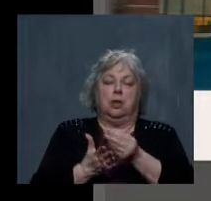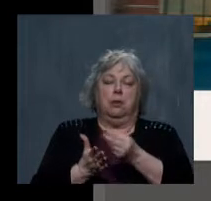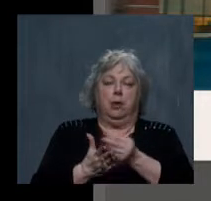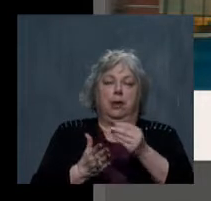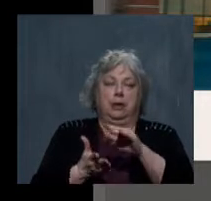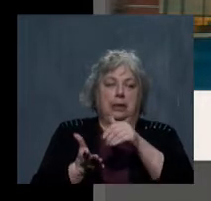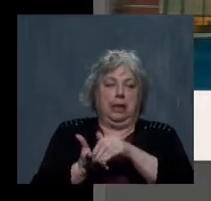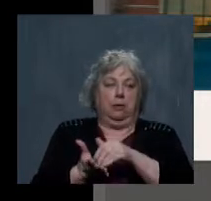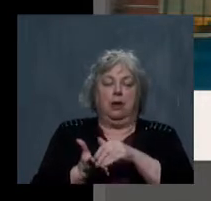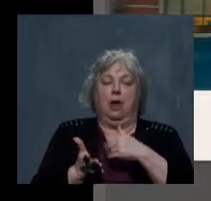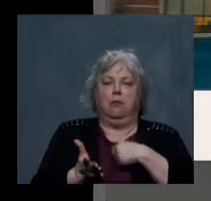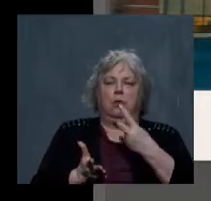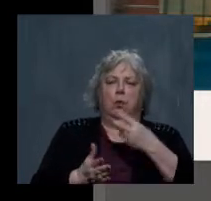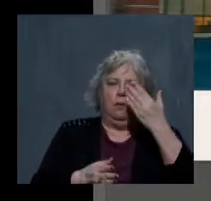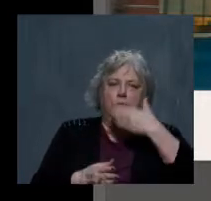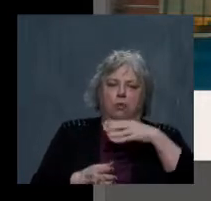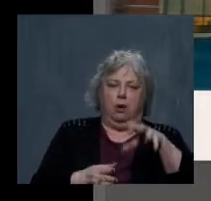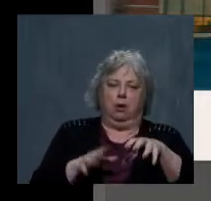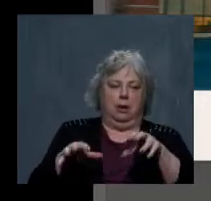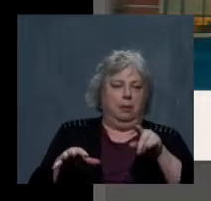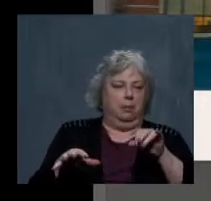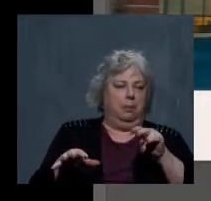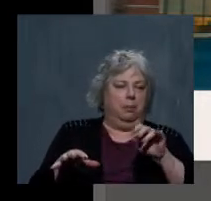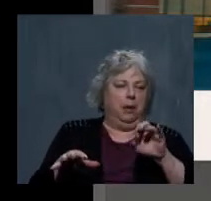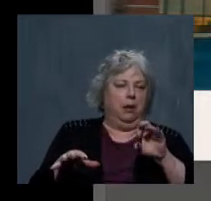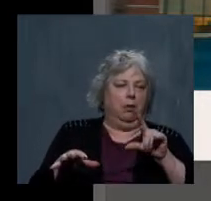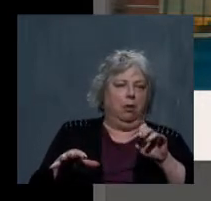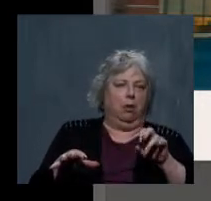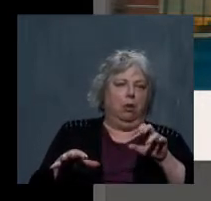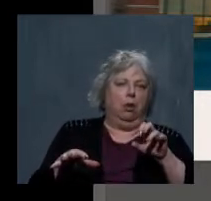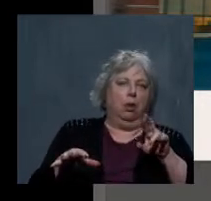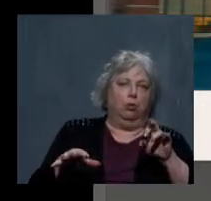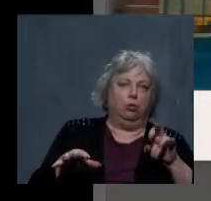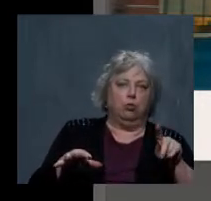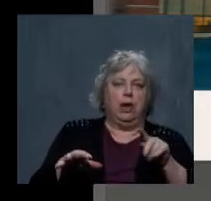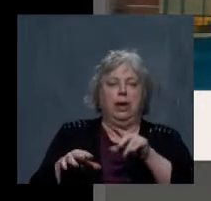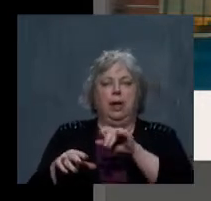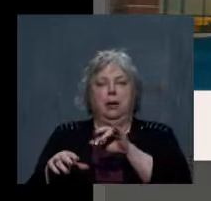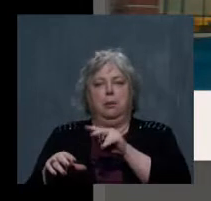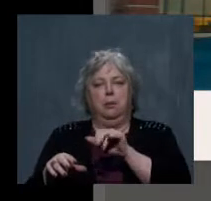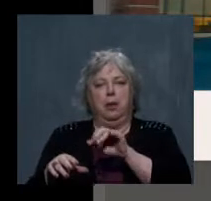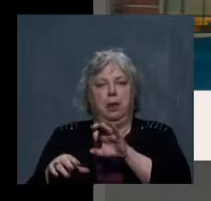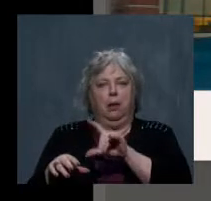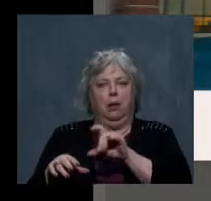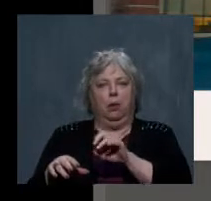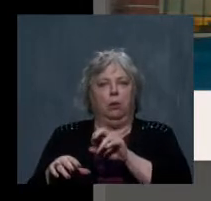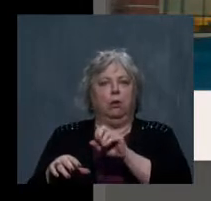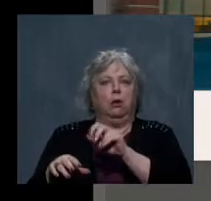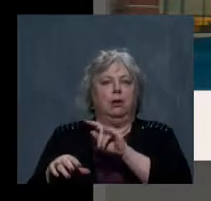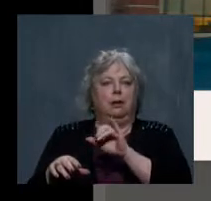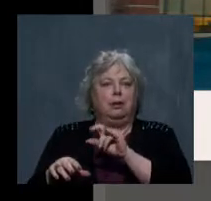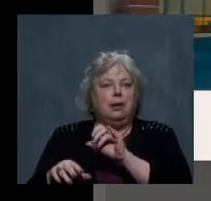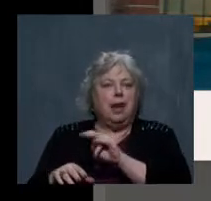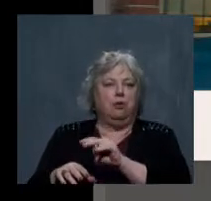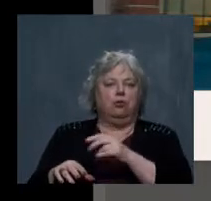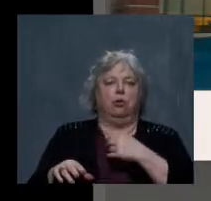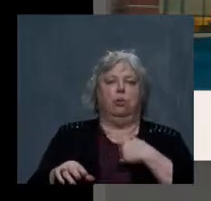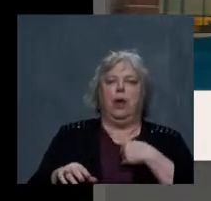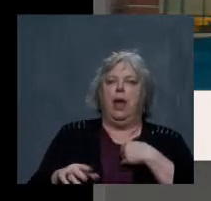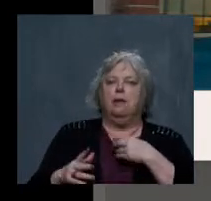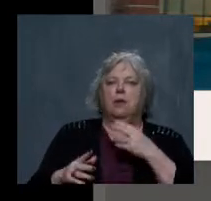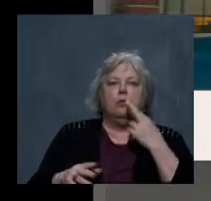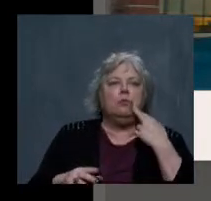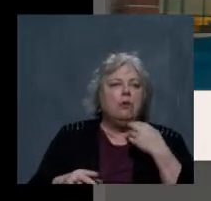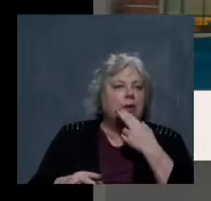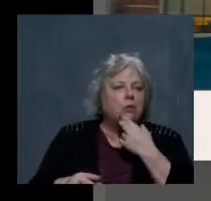front of this space, that Pinnacle Creek and Pinnacle Station, about 26,000 square feet each. We've got restaurants. Whole Hog is getting ready to